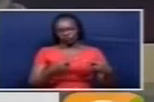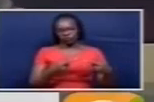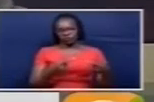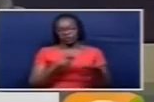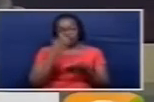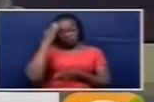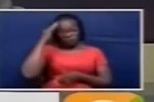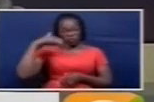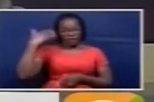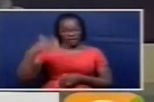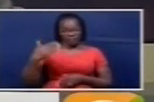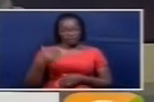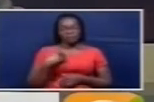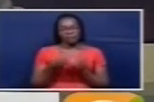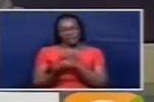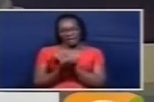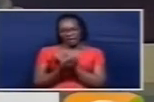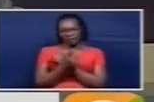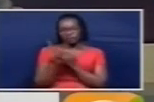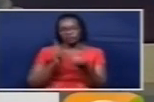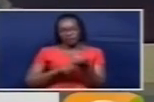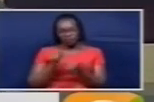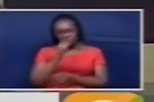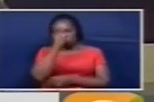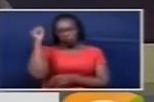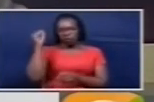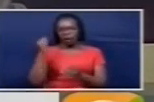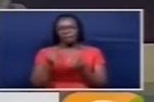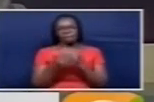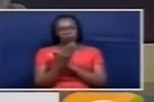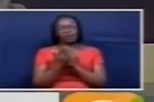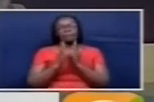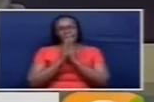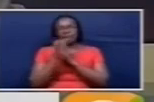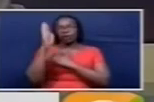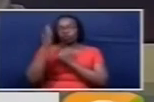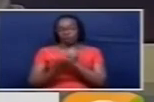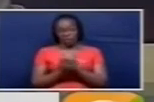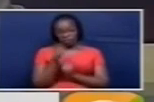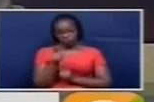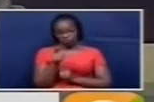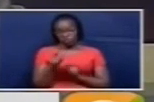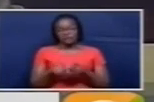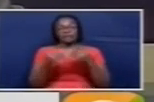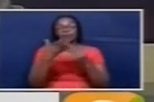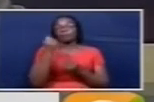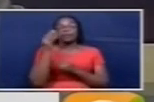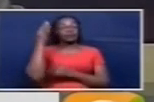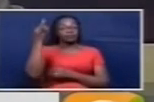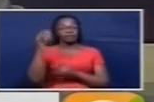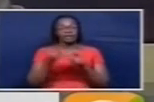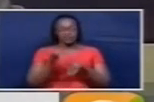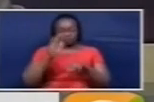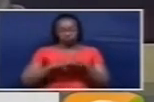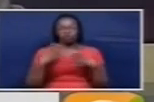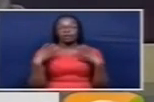day I would advise you that when you wake up in the morning, pray to God to help you and give you a better future and a good health. And after